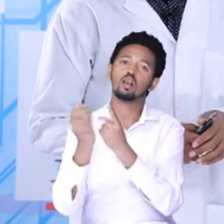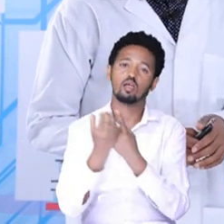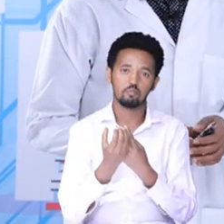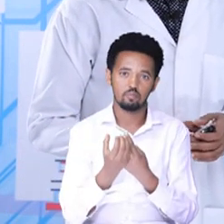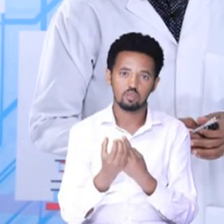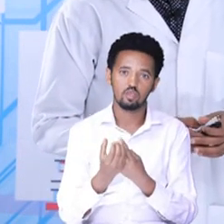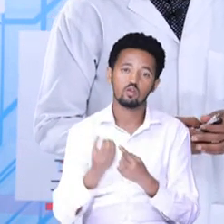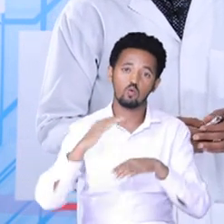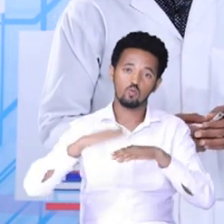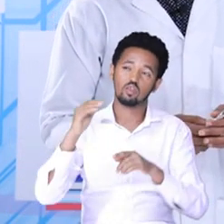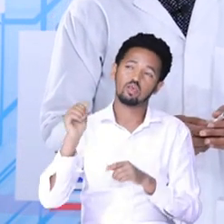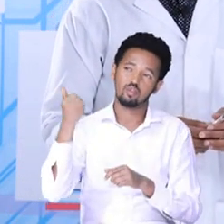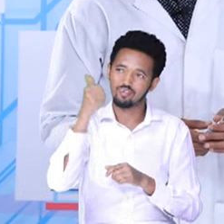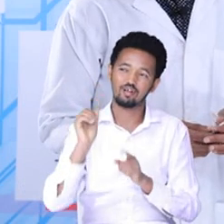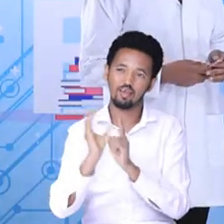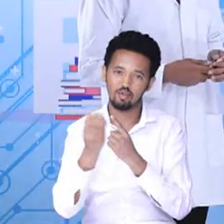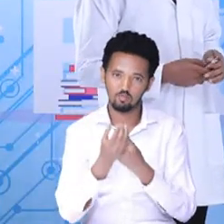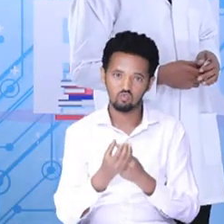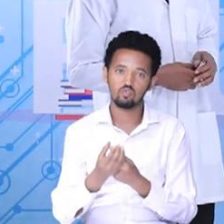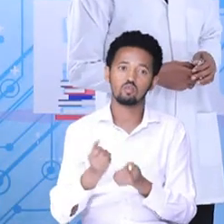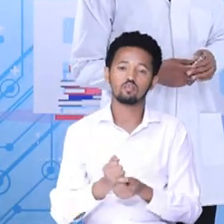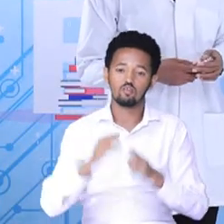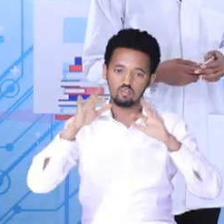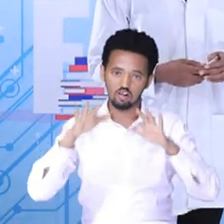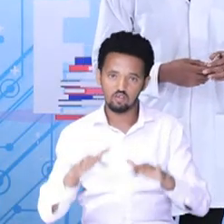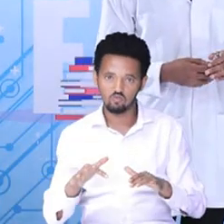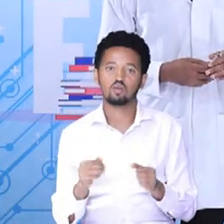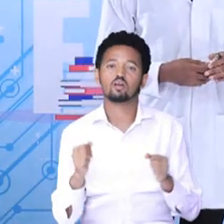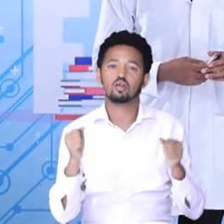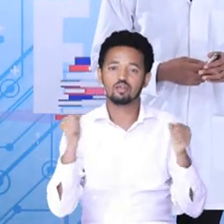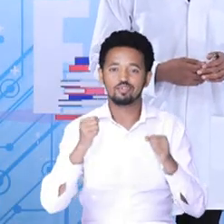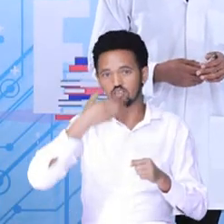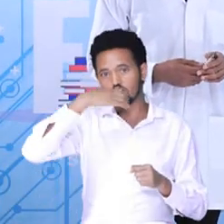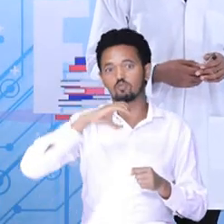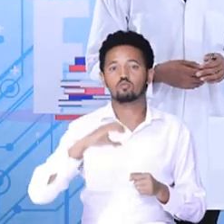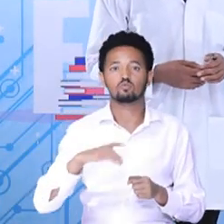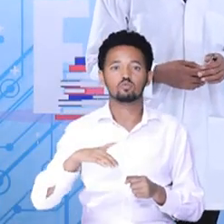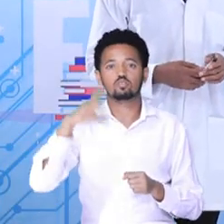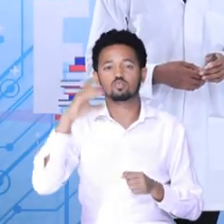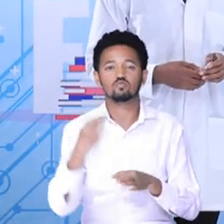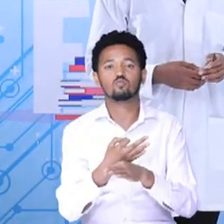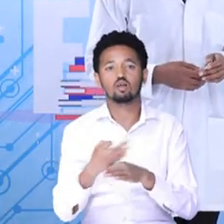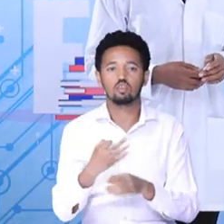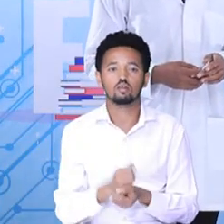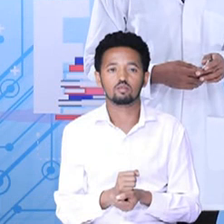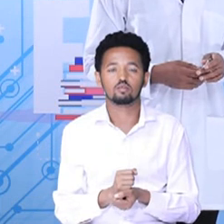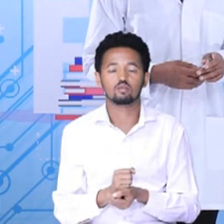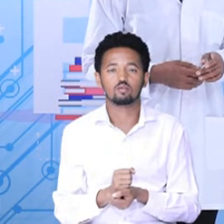From the climate, rainfall and the temperature is the major factor.